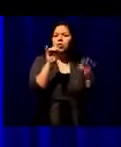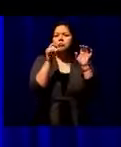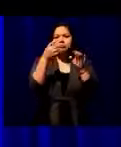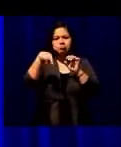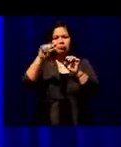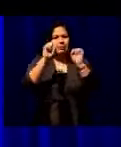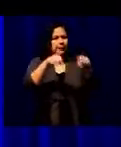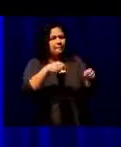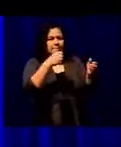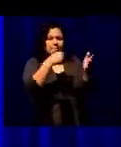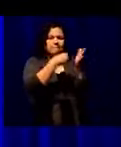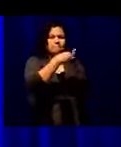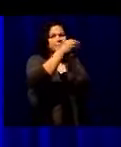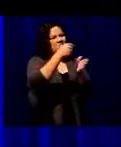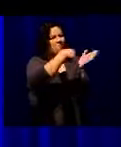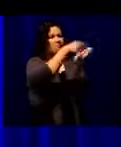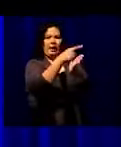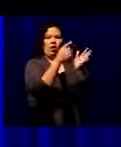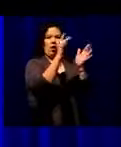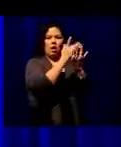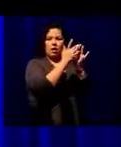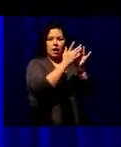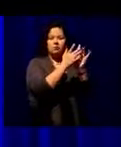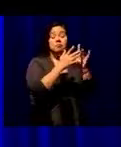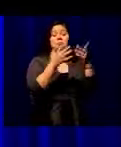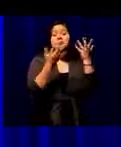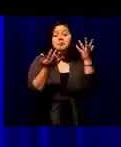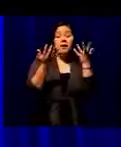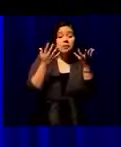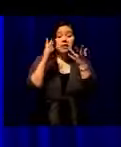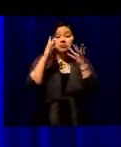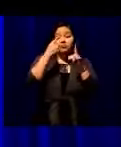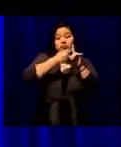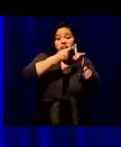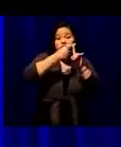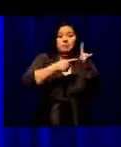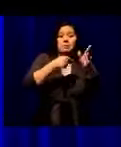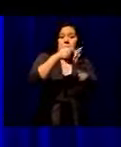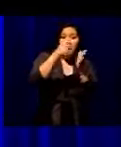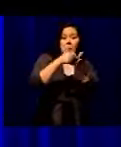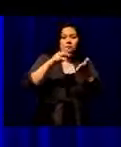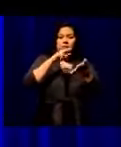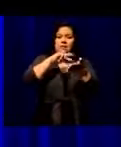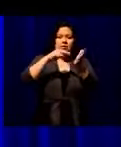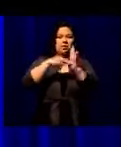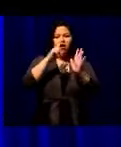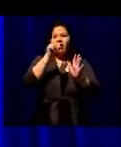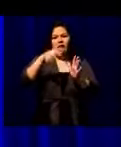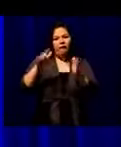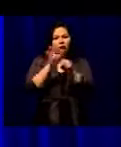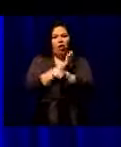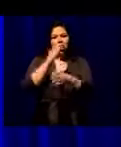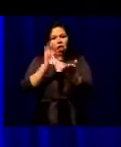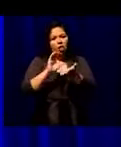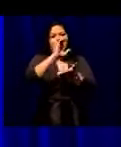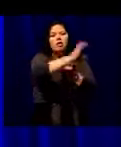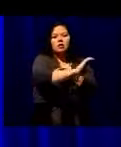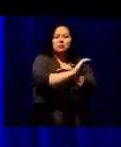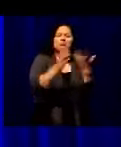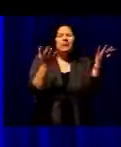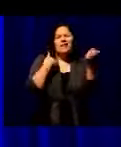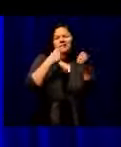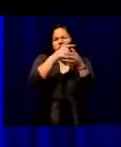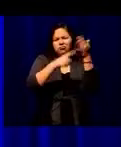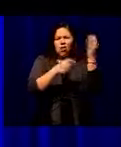for your boxes, split up the payments so that they're spread over the fall. So there's lots